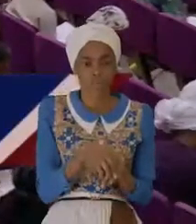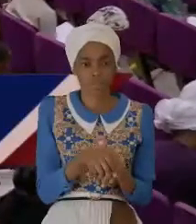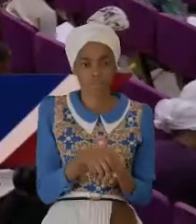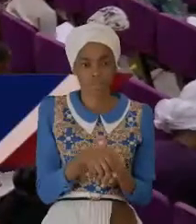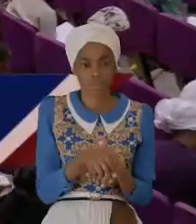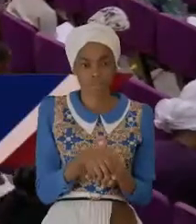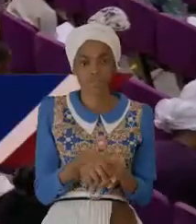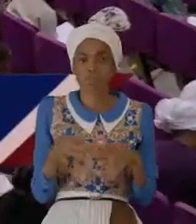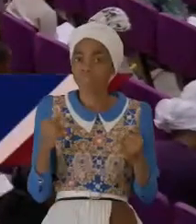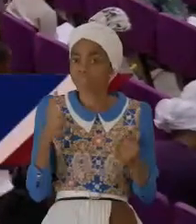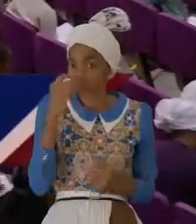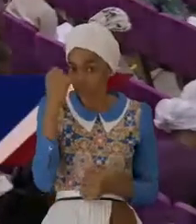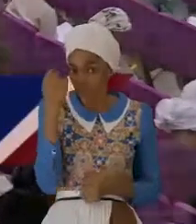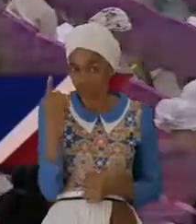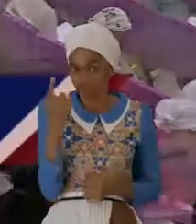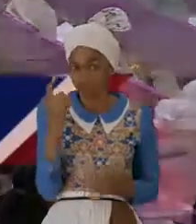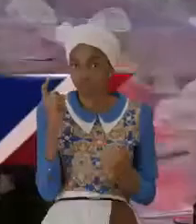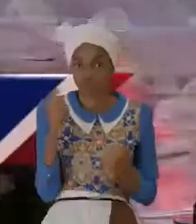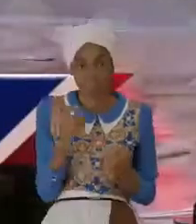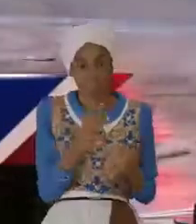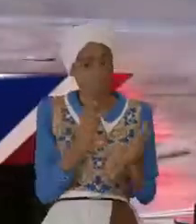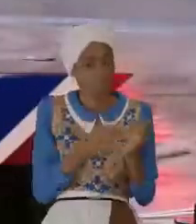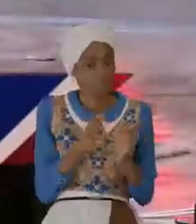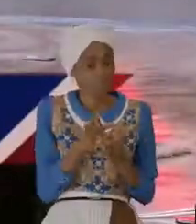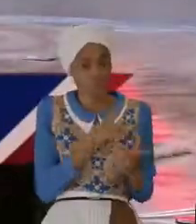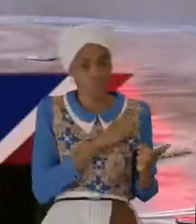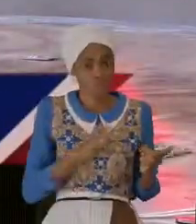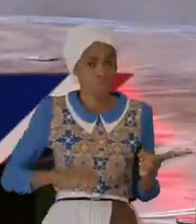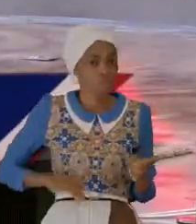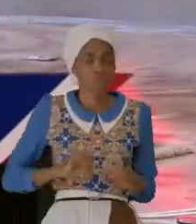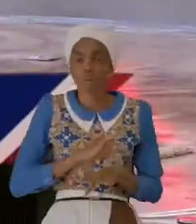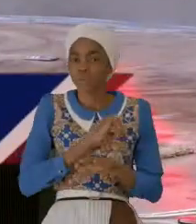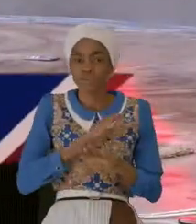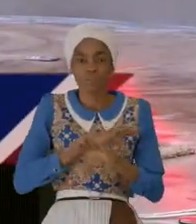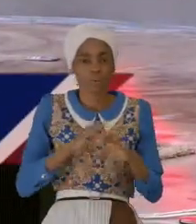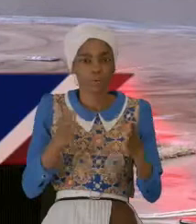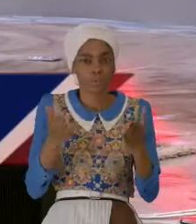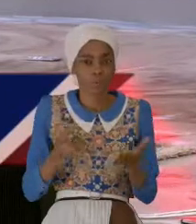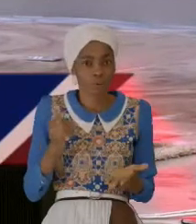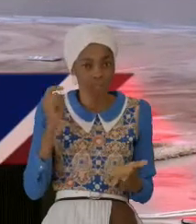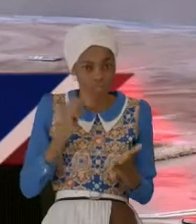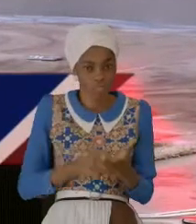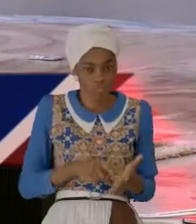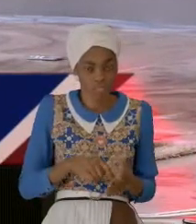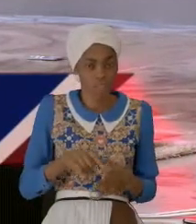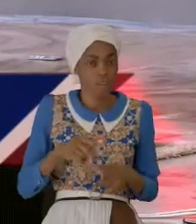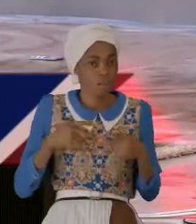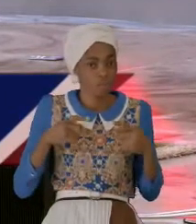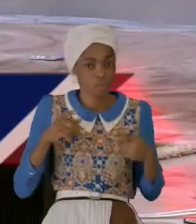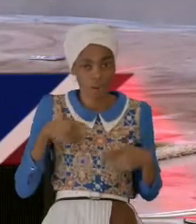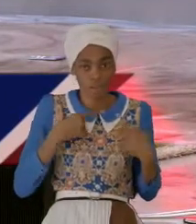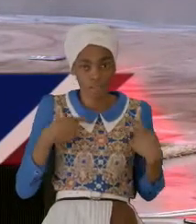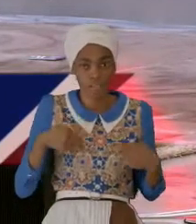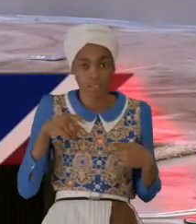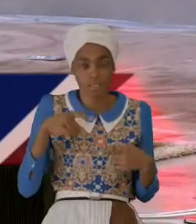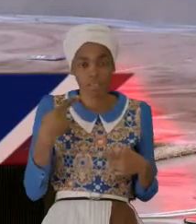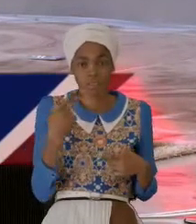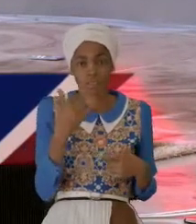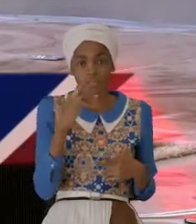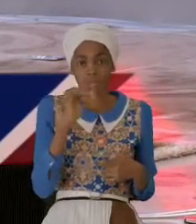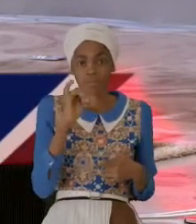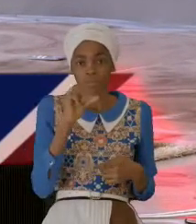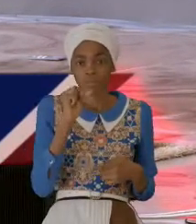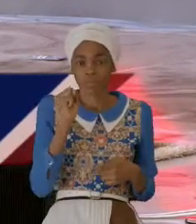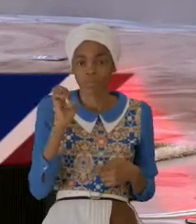Christ leading towards those Pharisees and those scribes